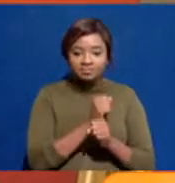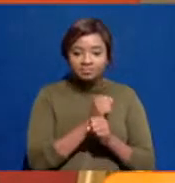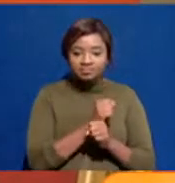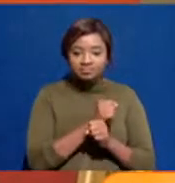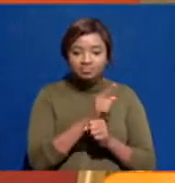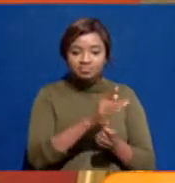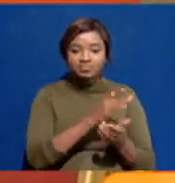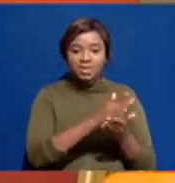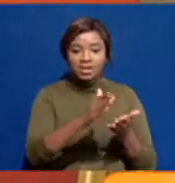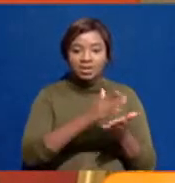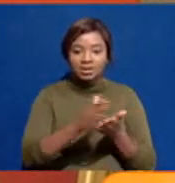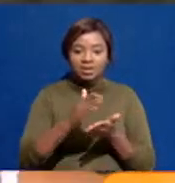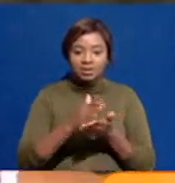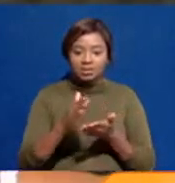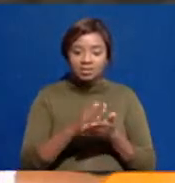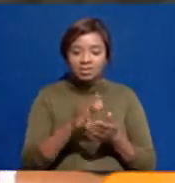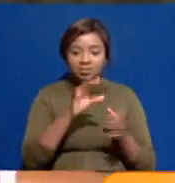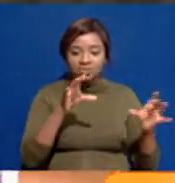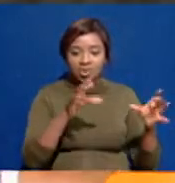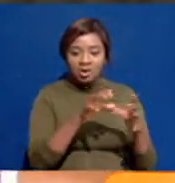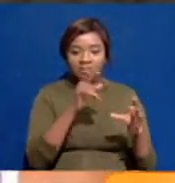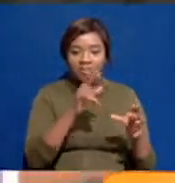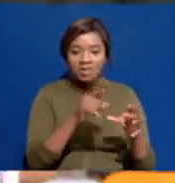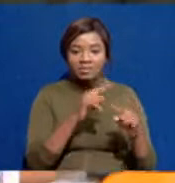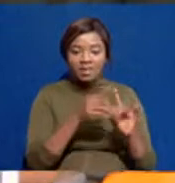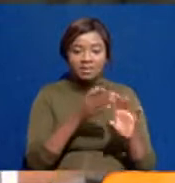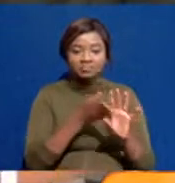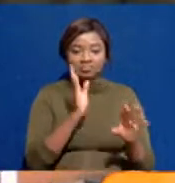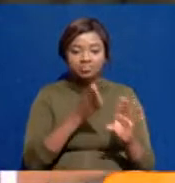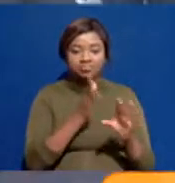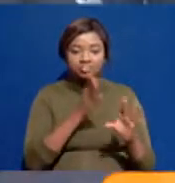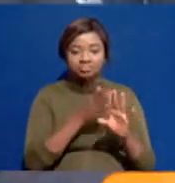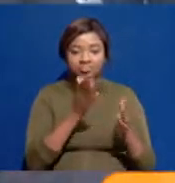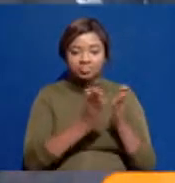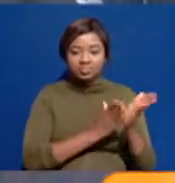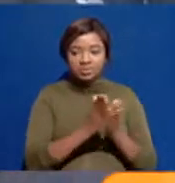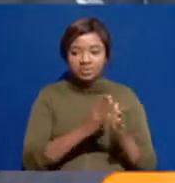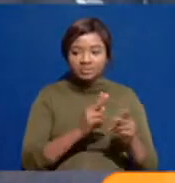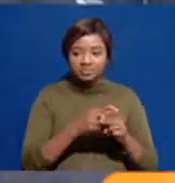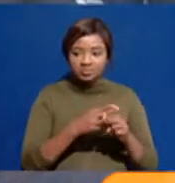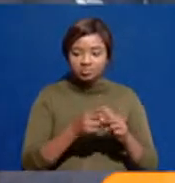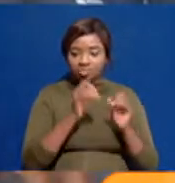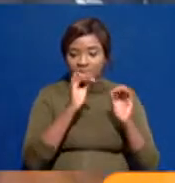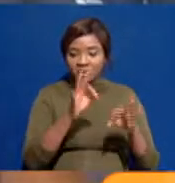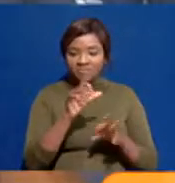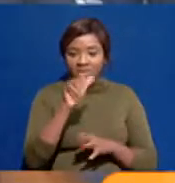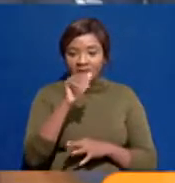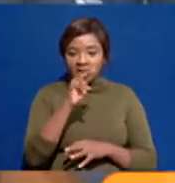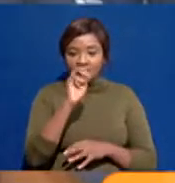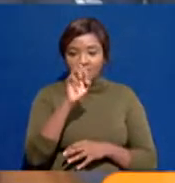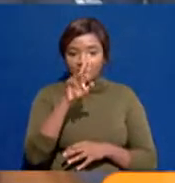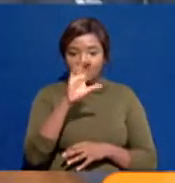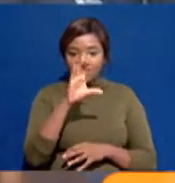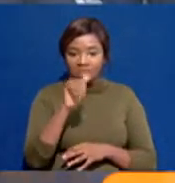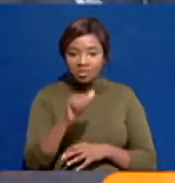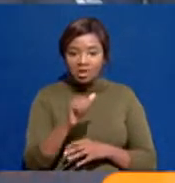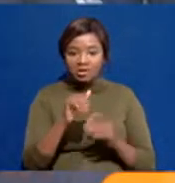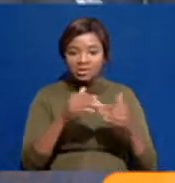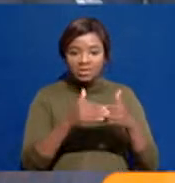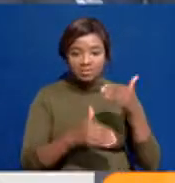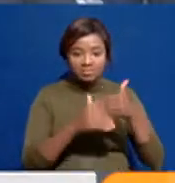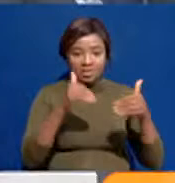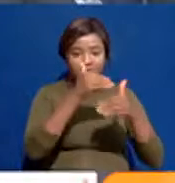to Telkom Kenya to operate could pull out their services soon. So if American Tower decides to shut down Telkom, it